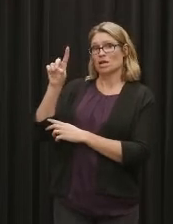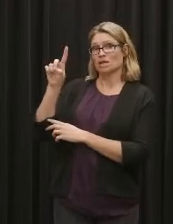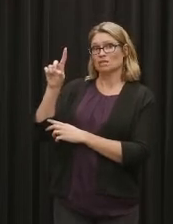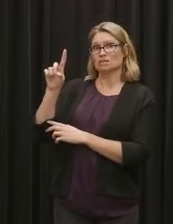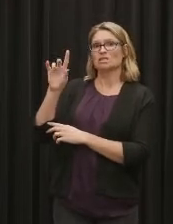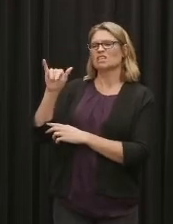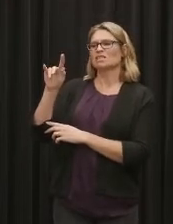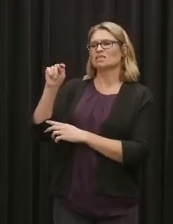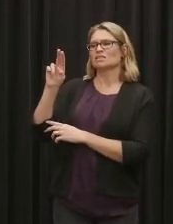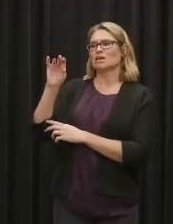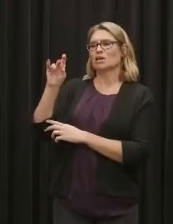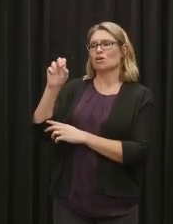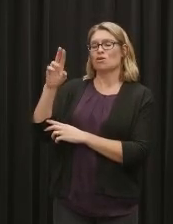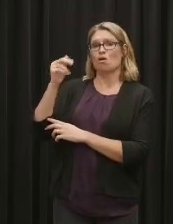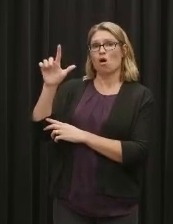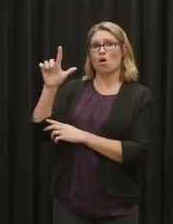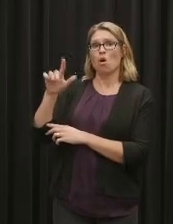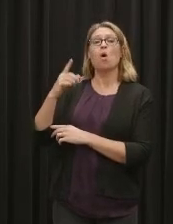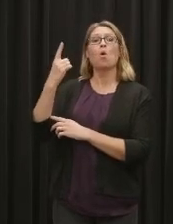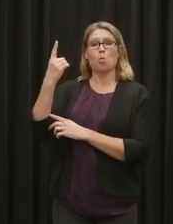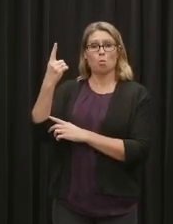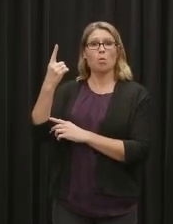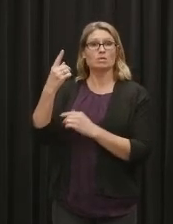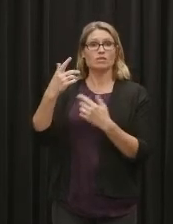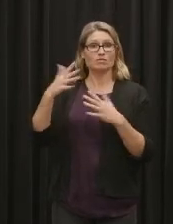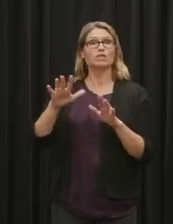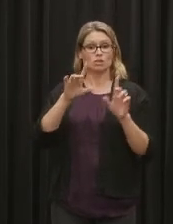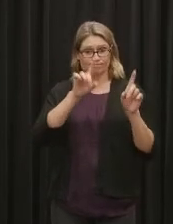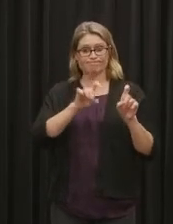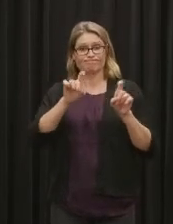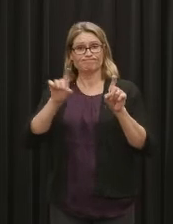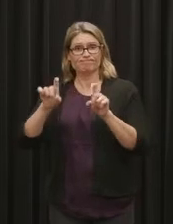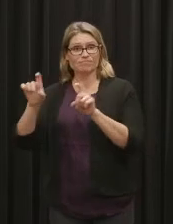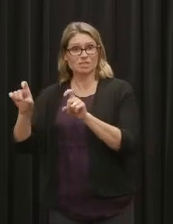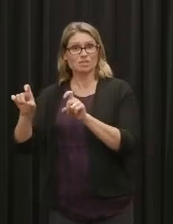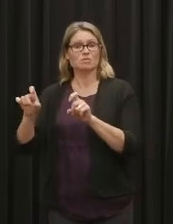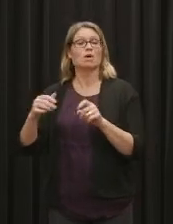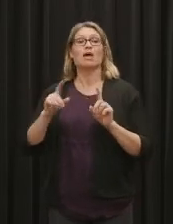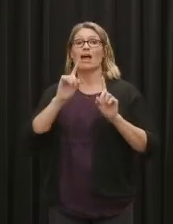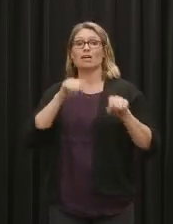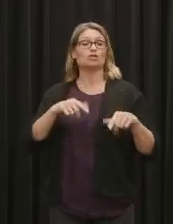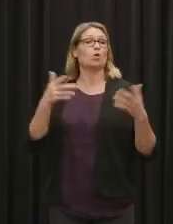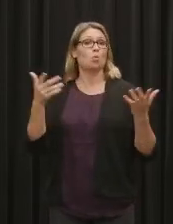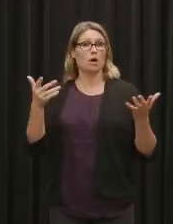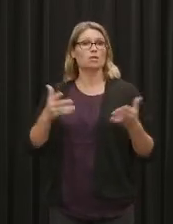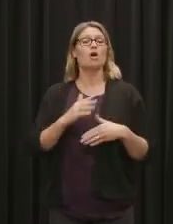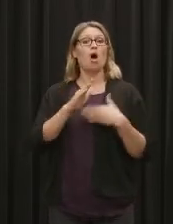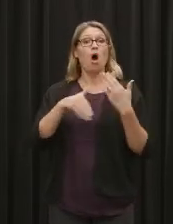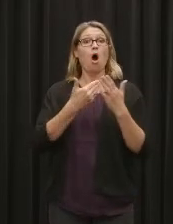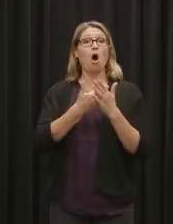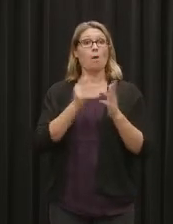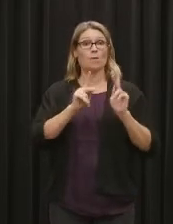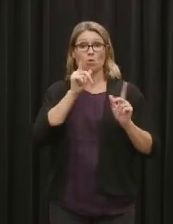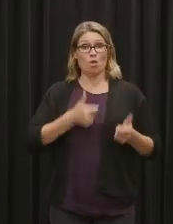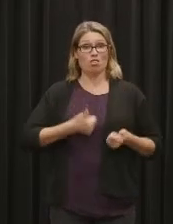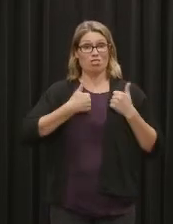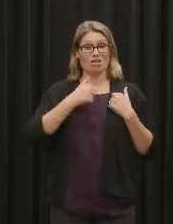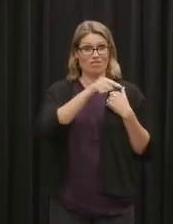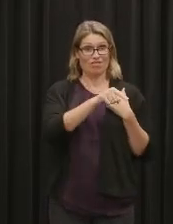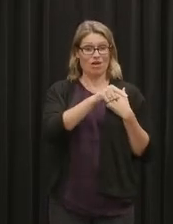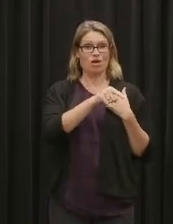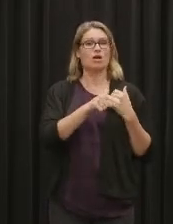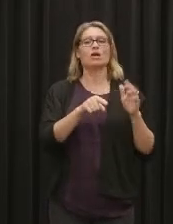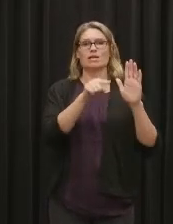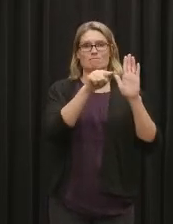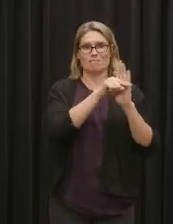Tucker Hall residents and employees was recently completed. The results are as follows. All residents tested negative, and one